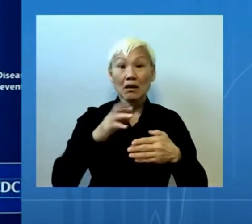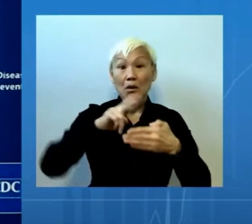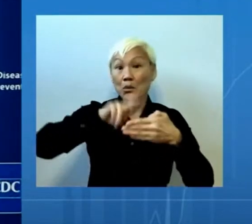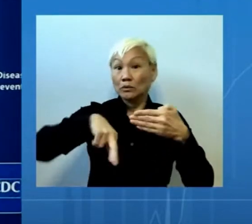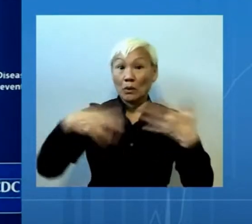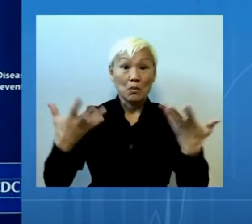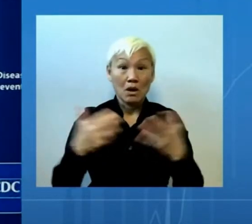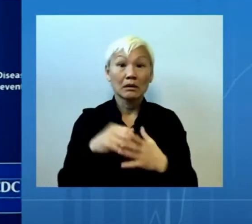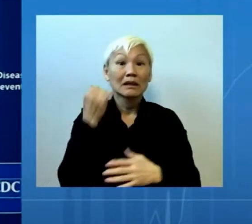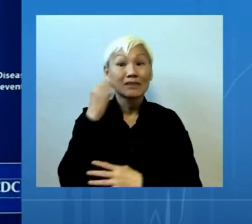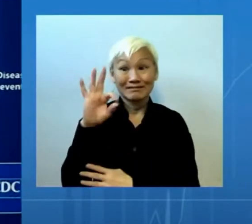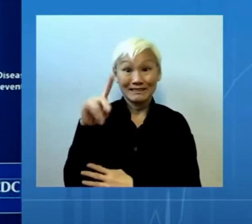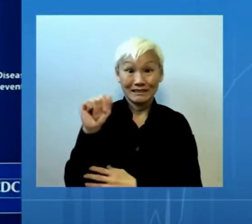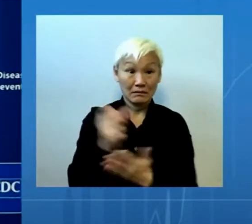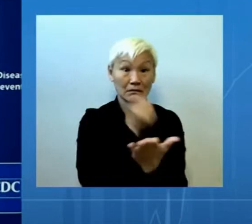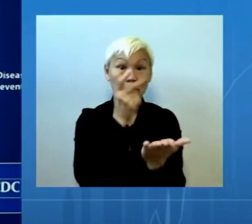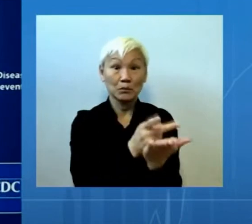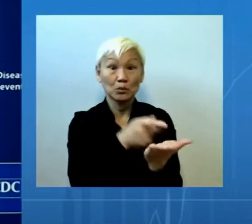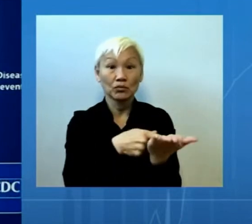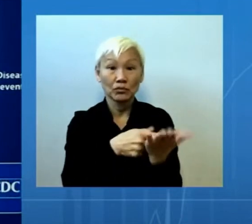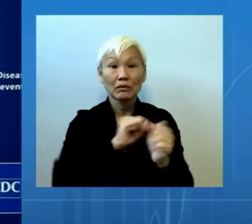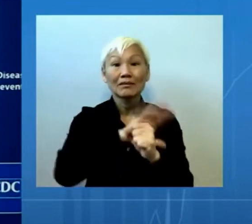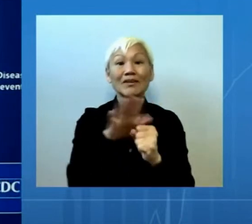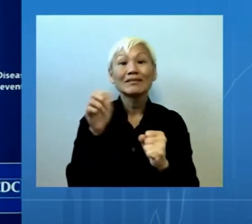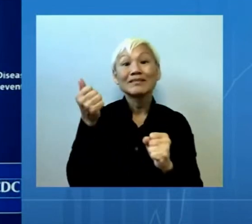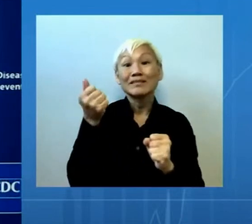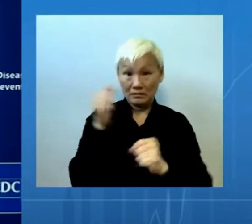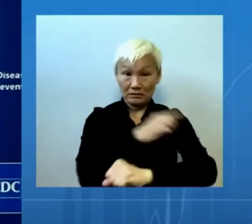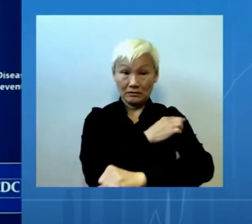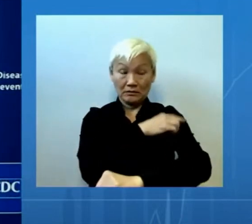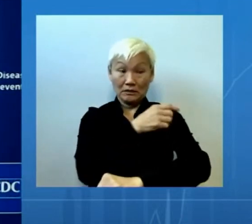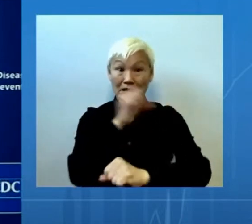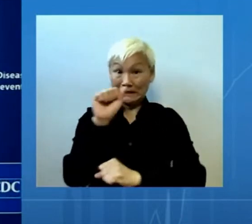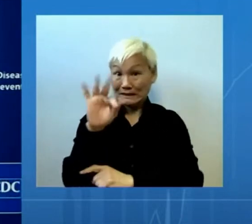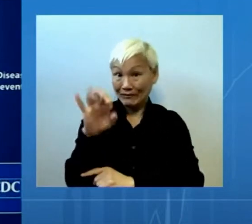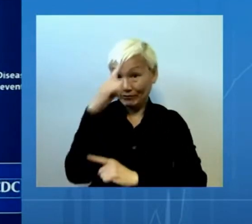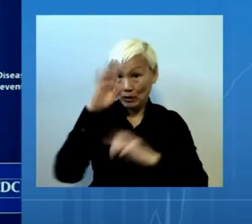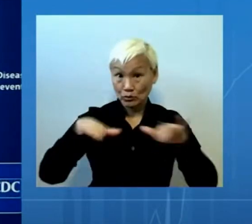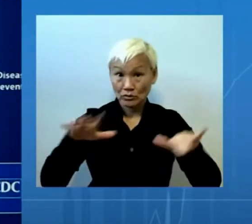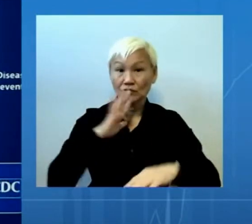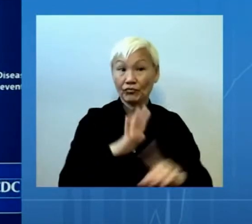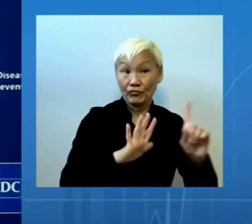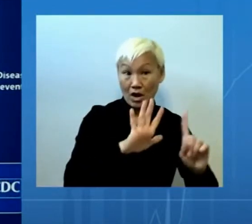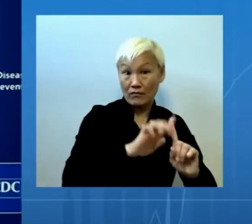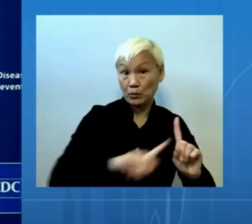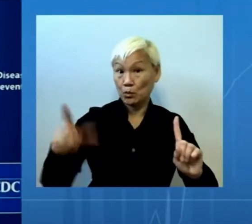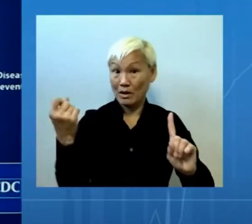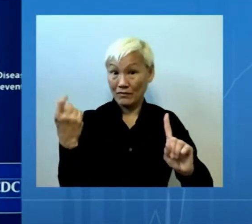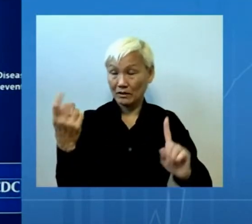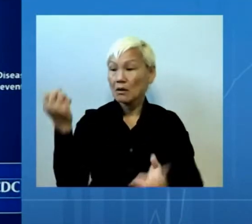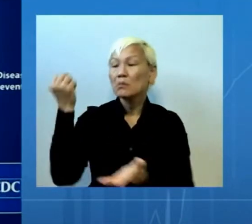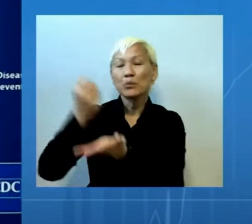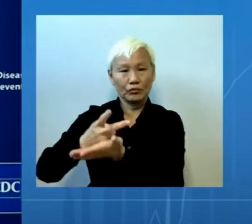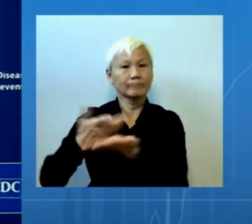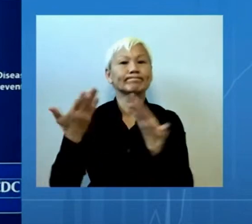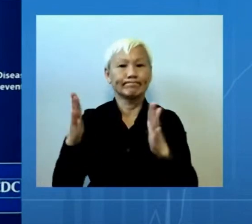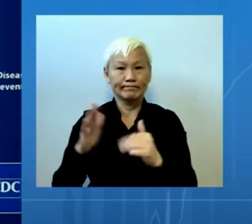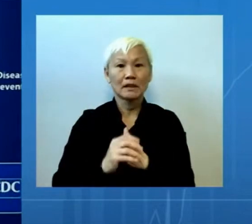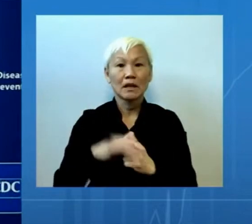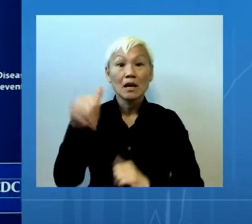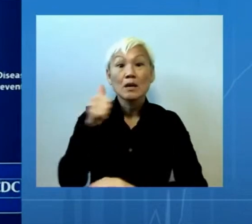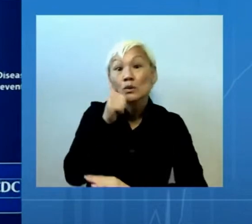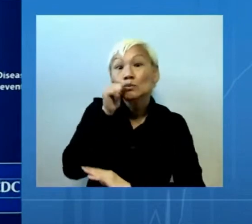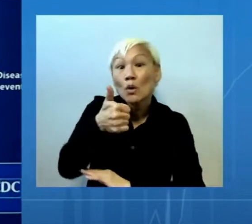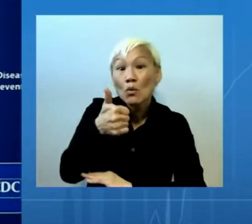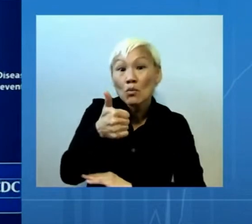authorized the COVID-19 vaccine for children ages 5 to 11 on Friday. Tomorrow, CDC's Advisory Committee